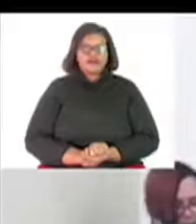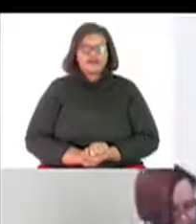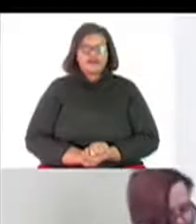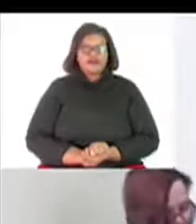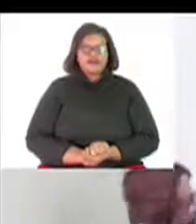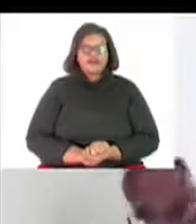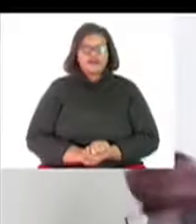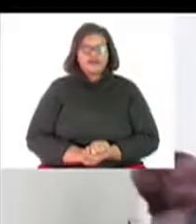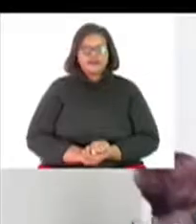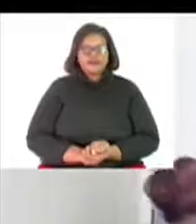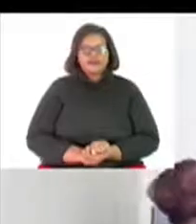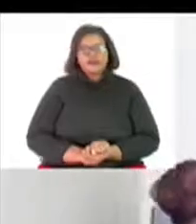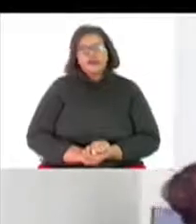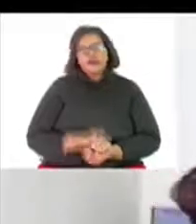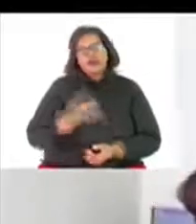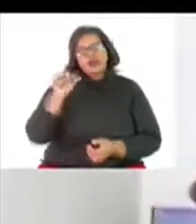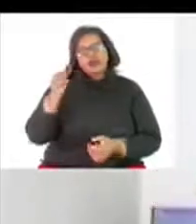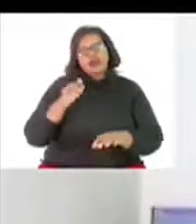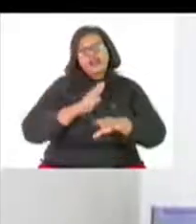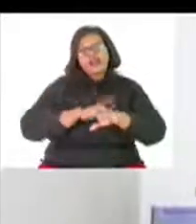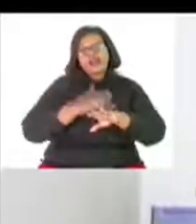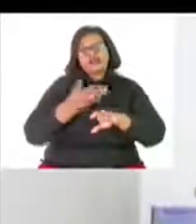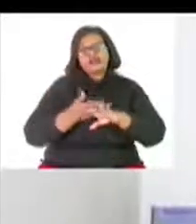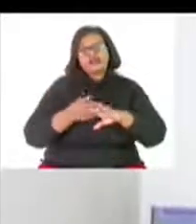We'll do another example.